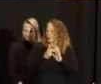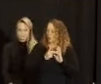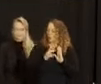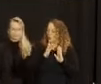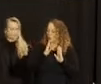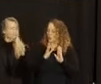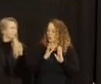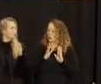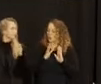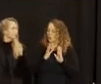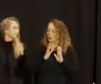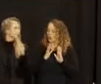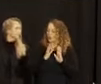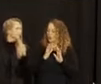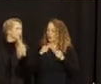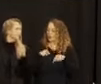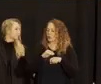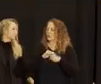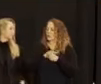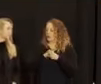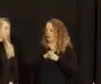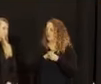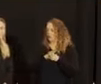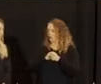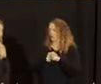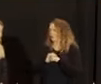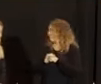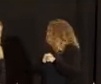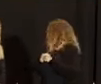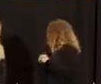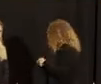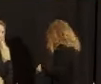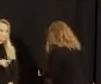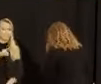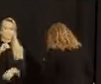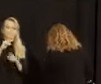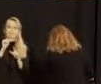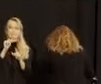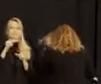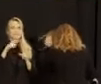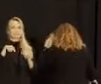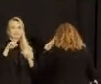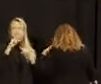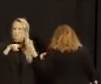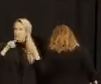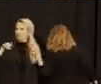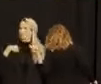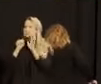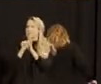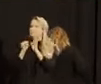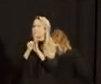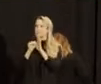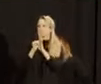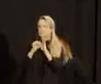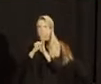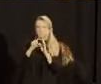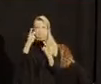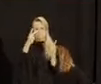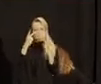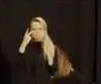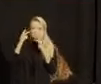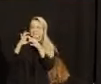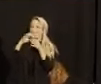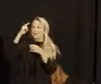and with the pandemic, in addition to the various long COVID symptoms, we're seeing a lot of more mental